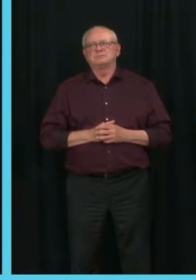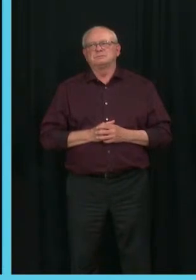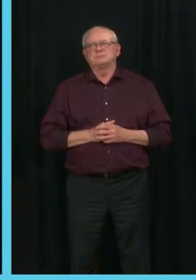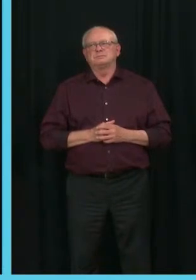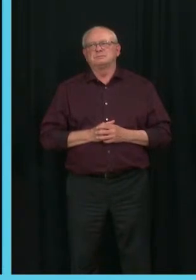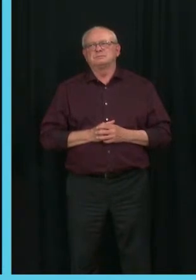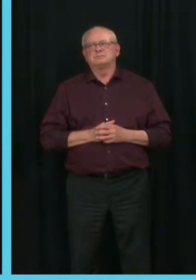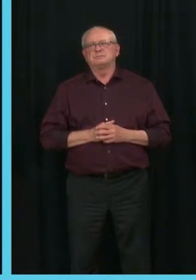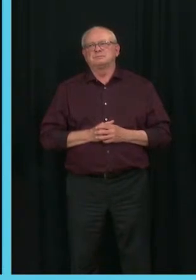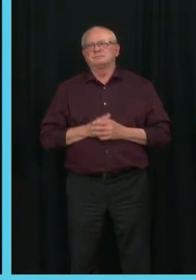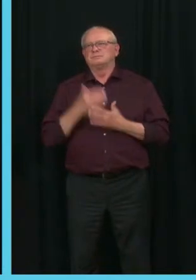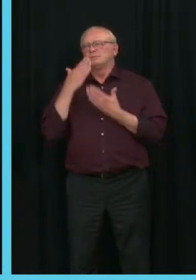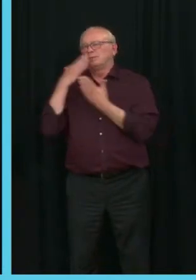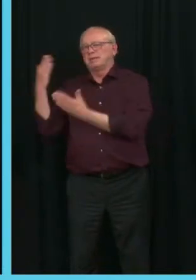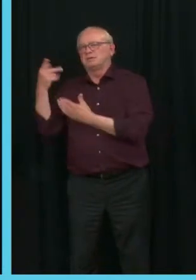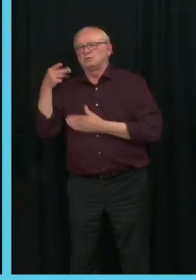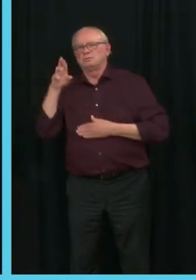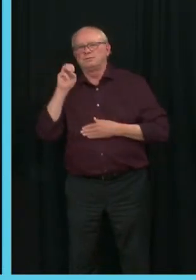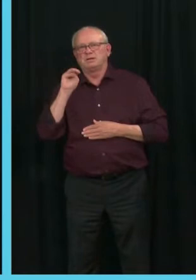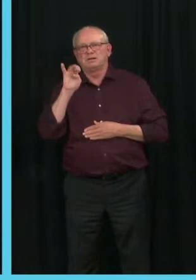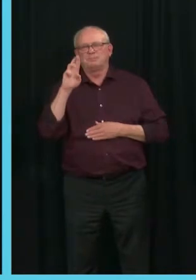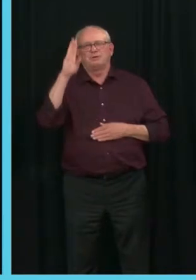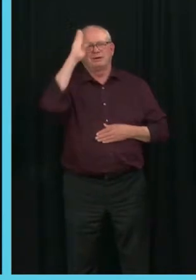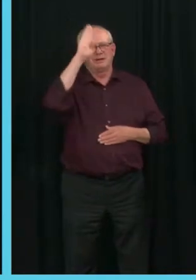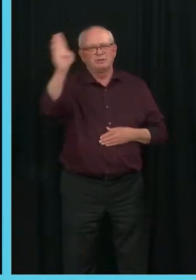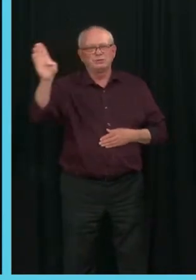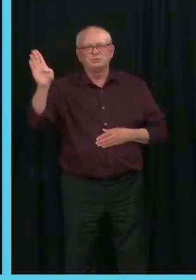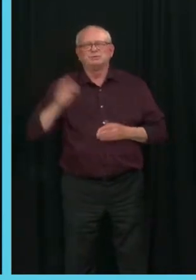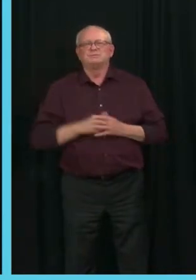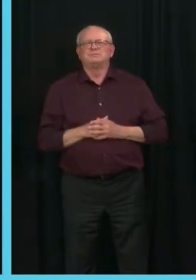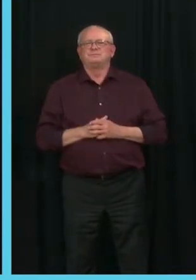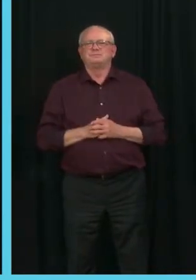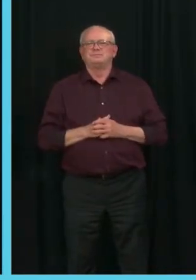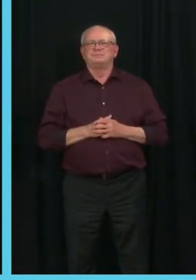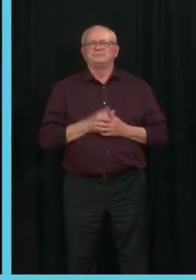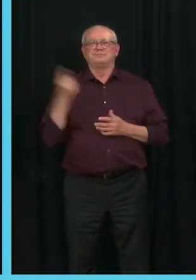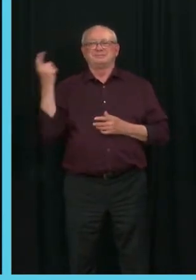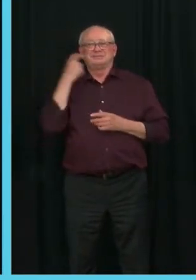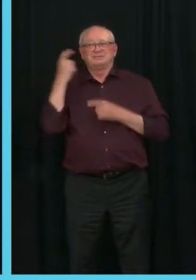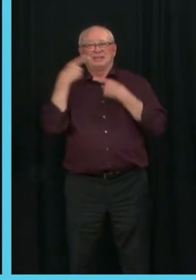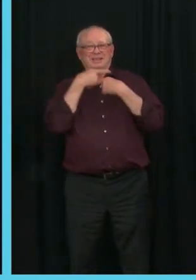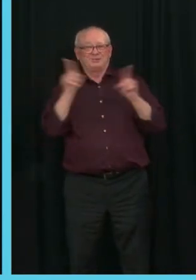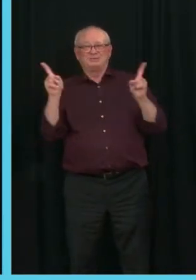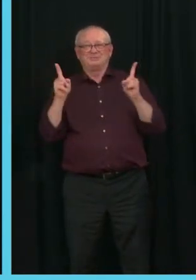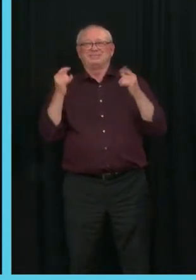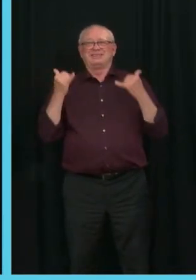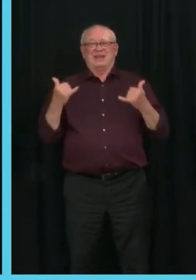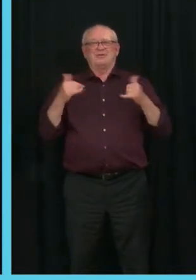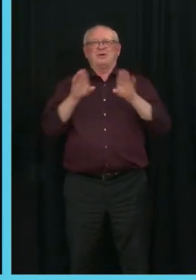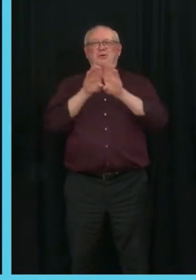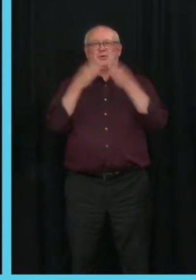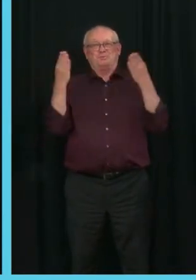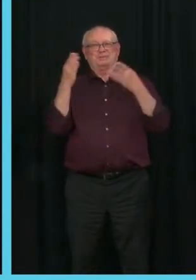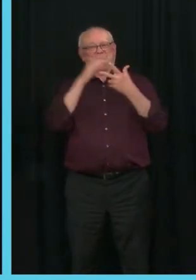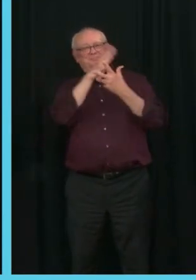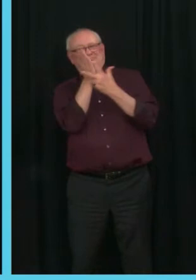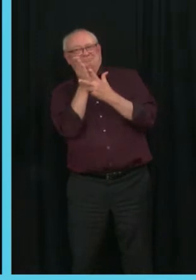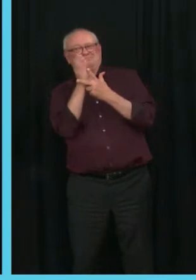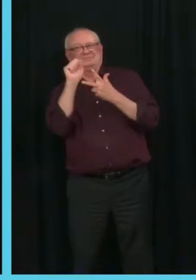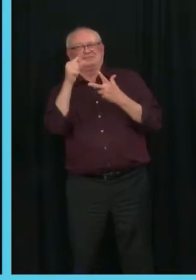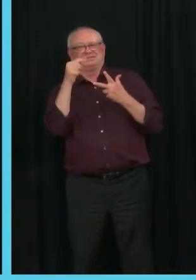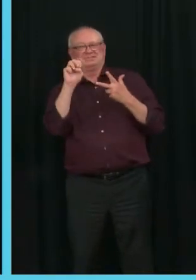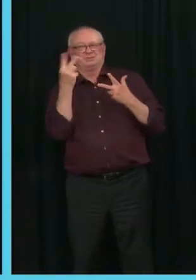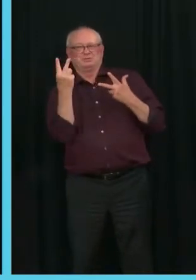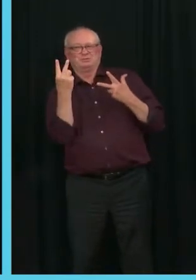Thanks, Premier, and good afternoon, everyone. As Premier announced, Stage 2 is here, a big step in terms of returning to normal life here in